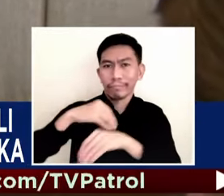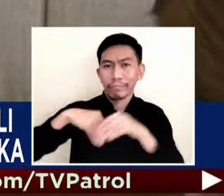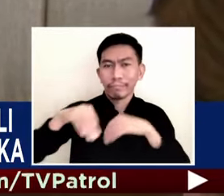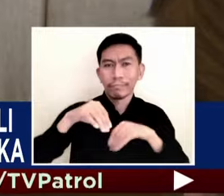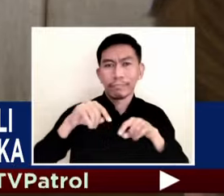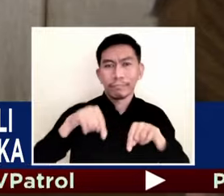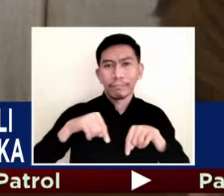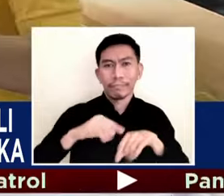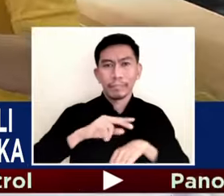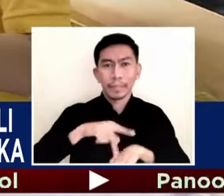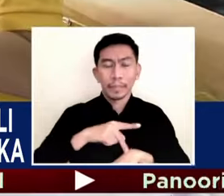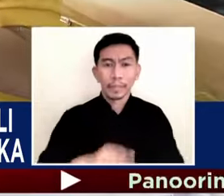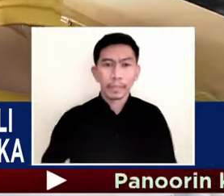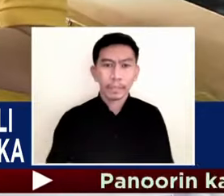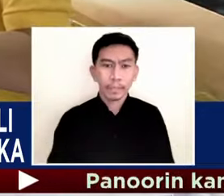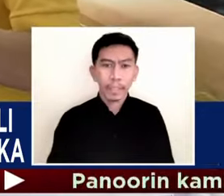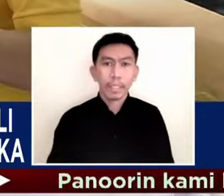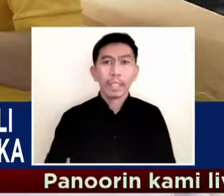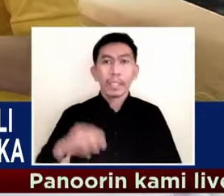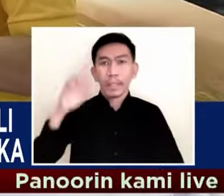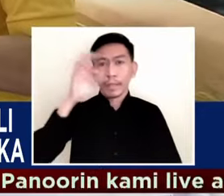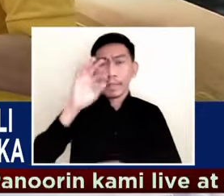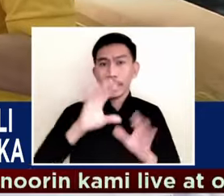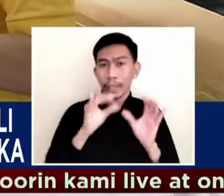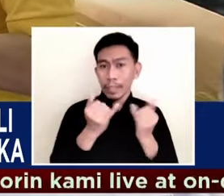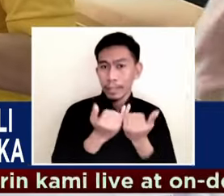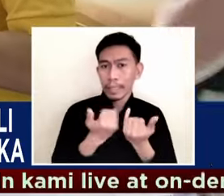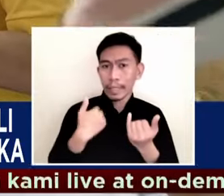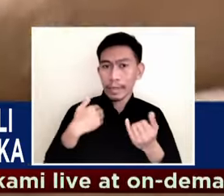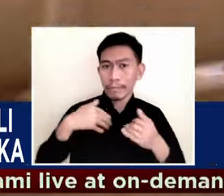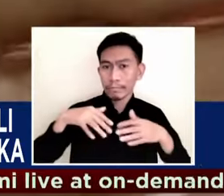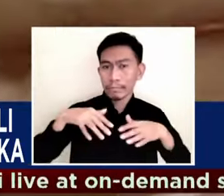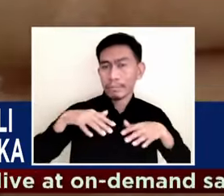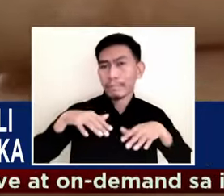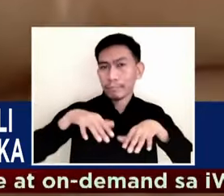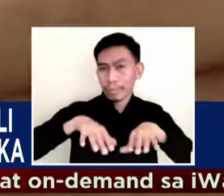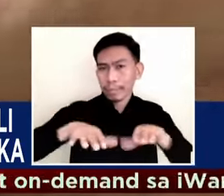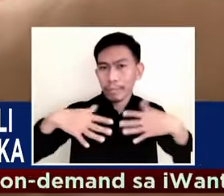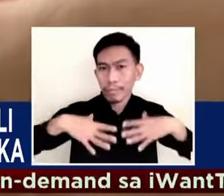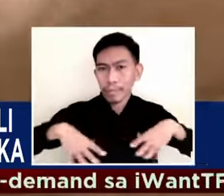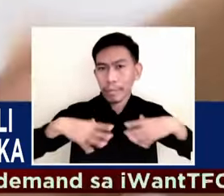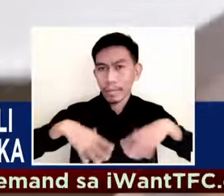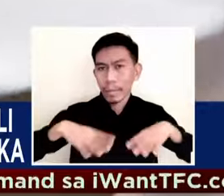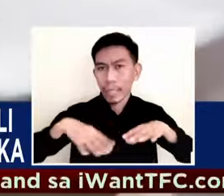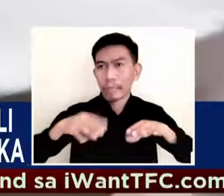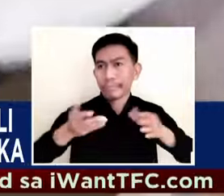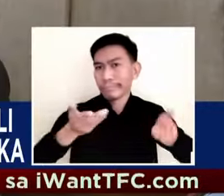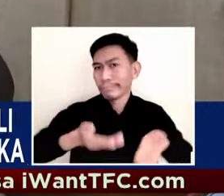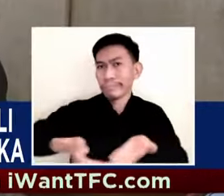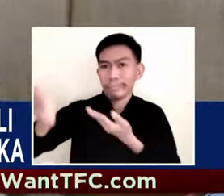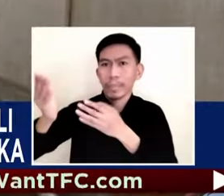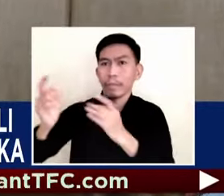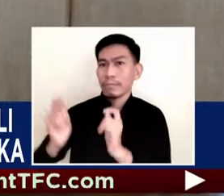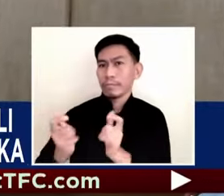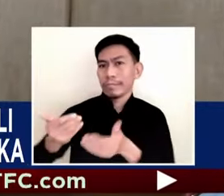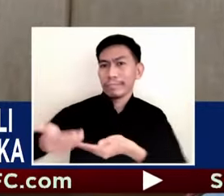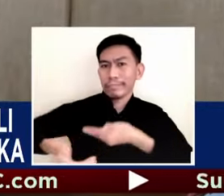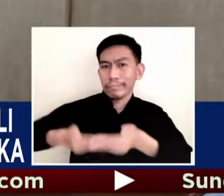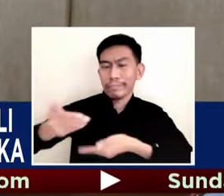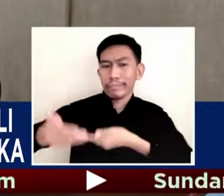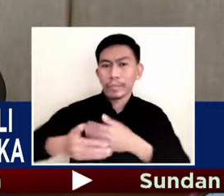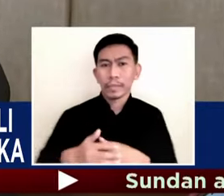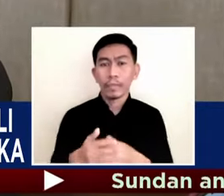that manufactures garments and exports it, for example, to the US. We're helping